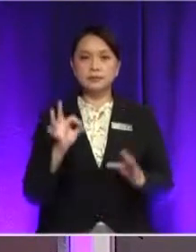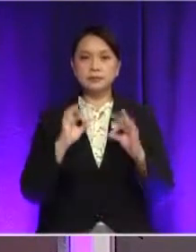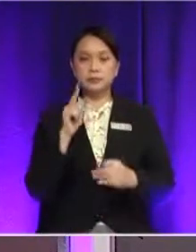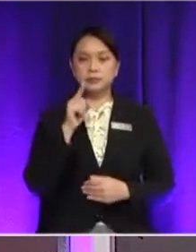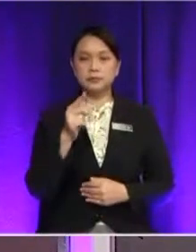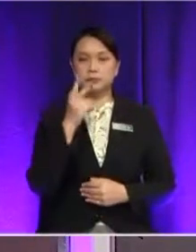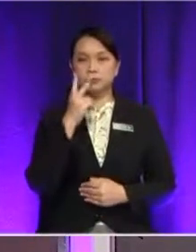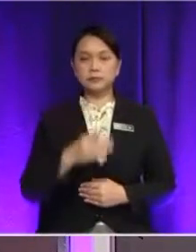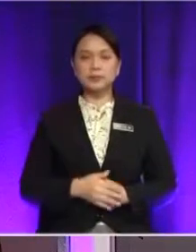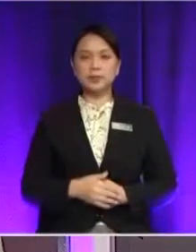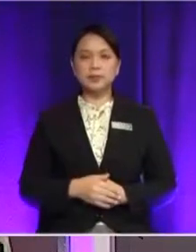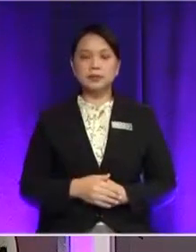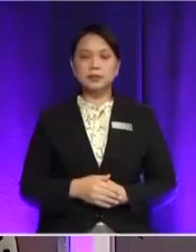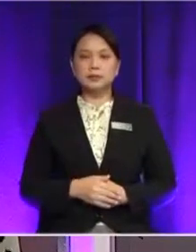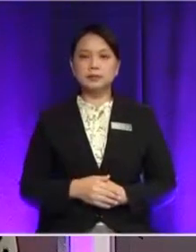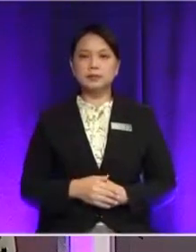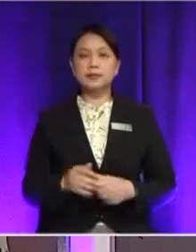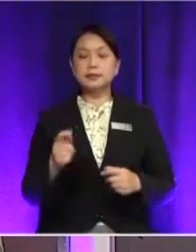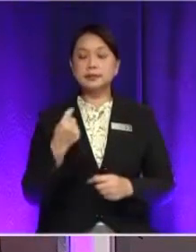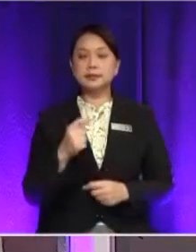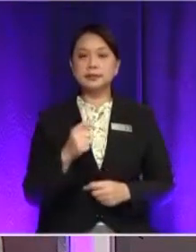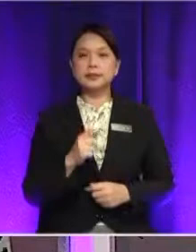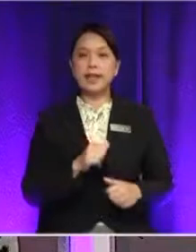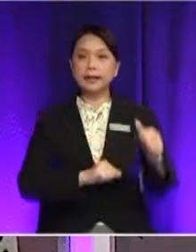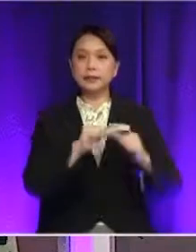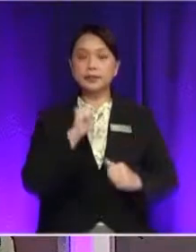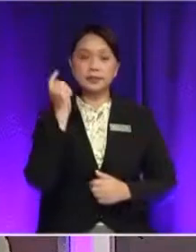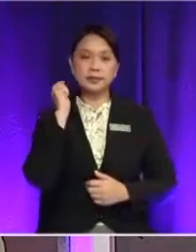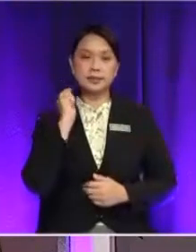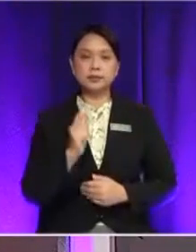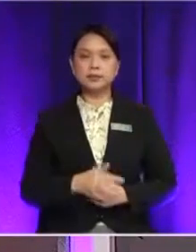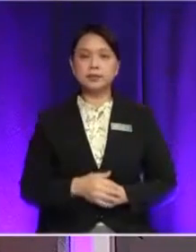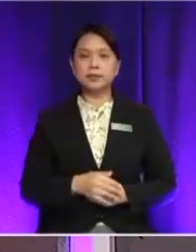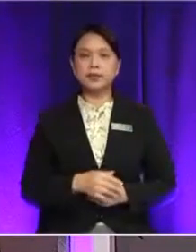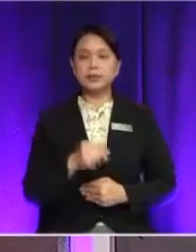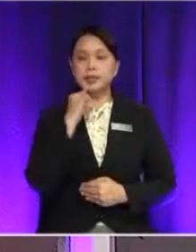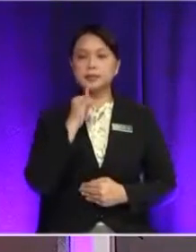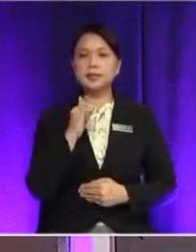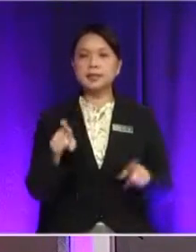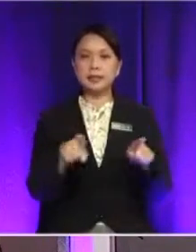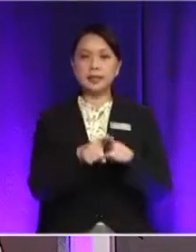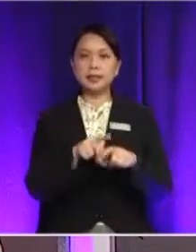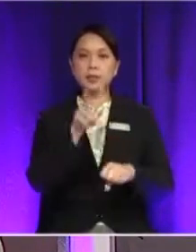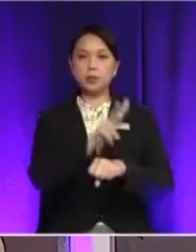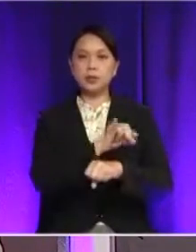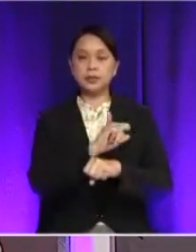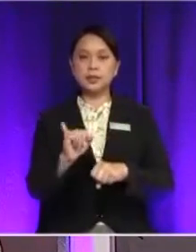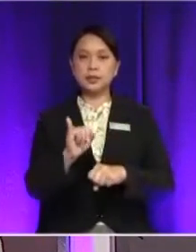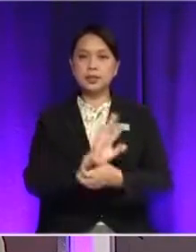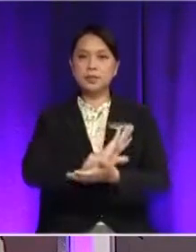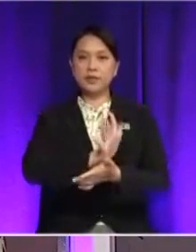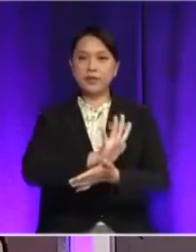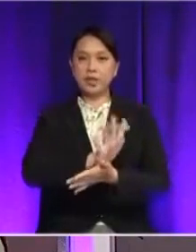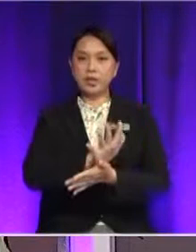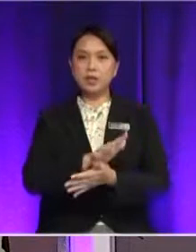sketch that we had just now was like watching a movie. Now, I always tell my students, Shafika, gap text is exactly like what you